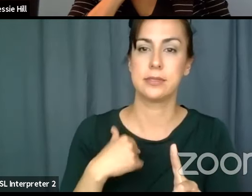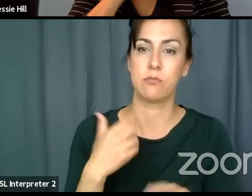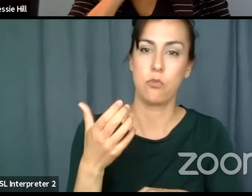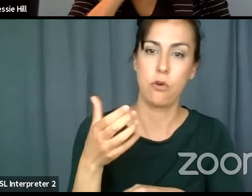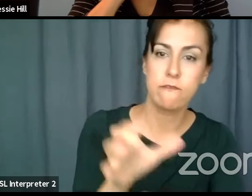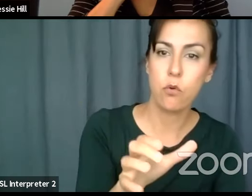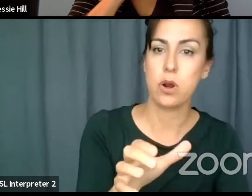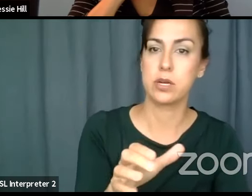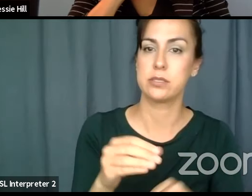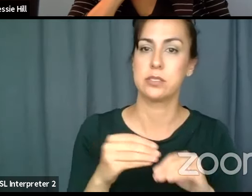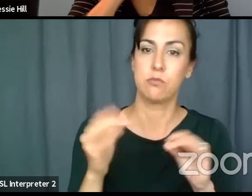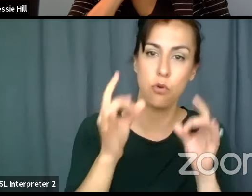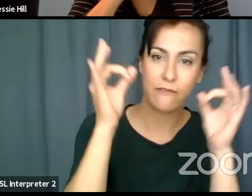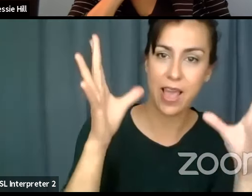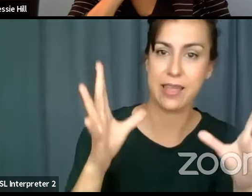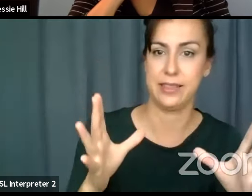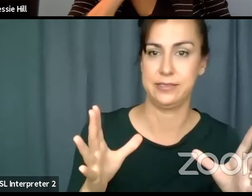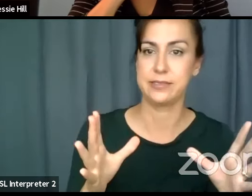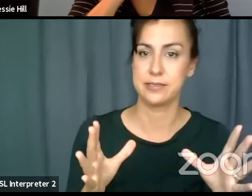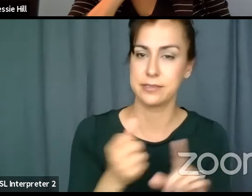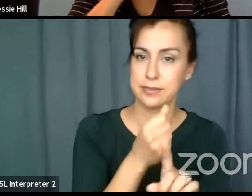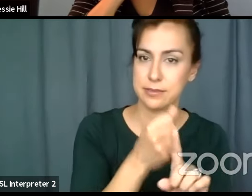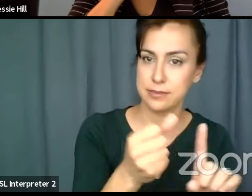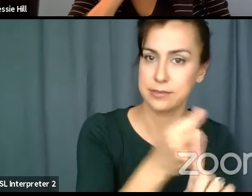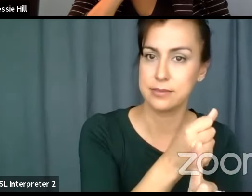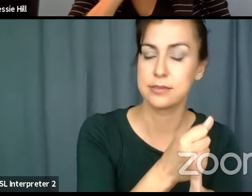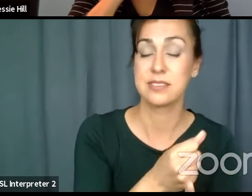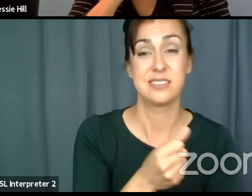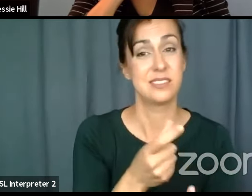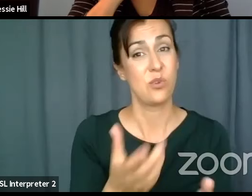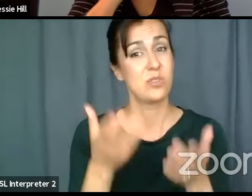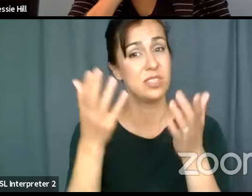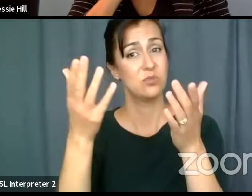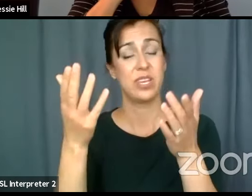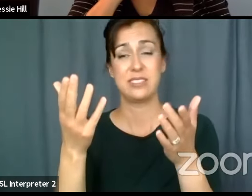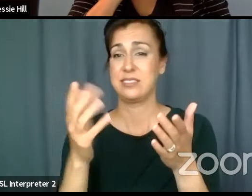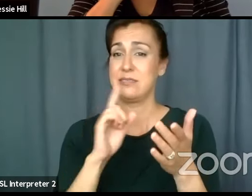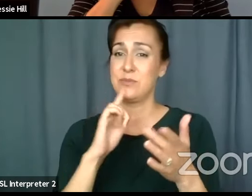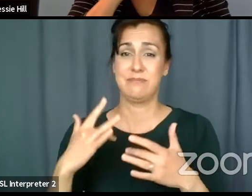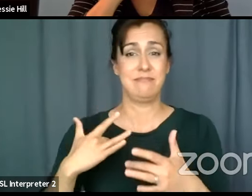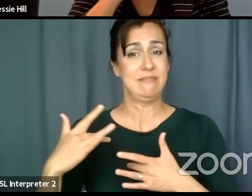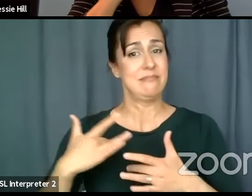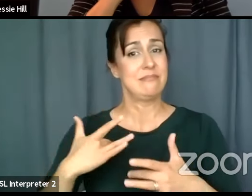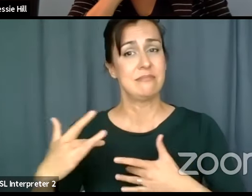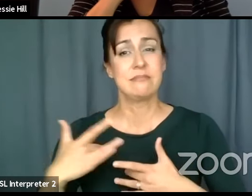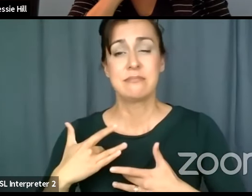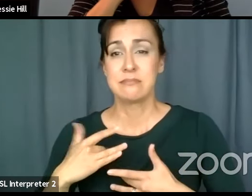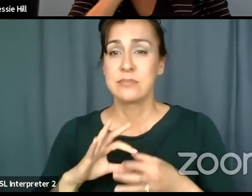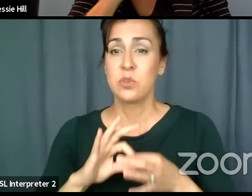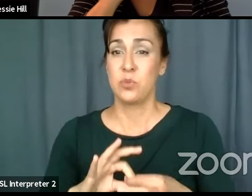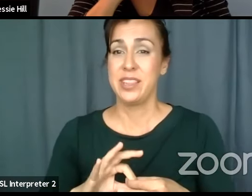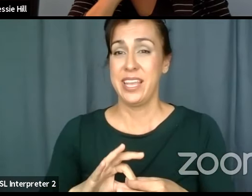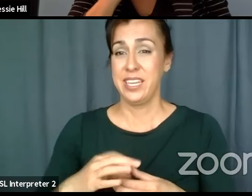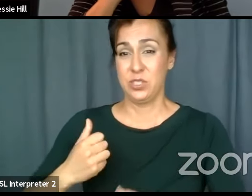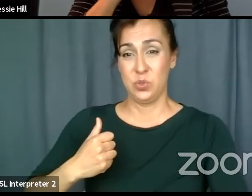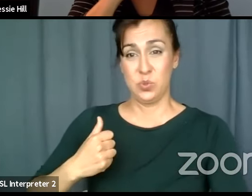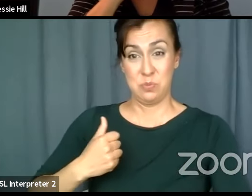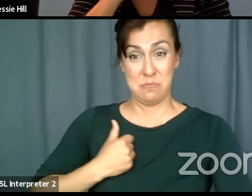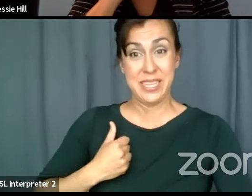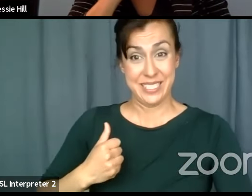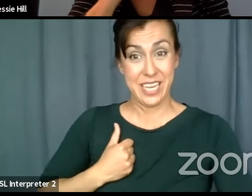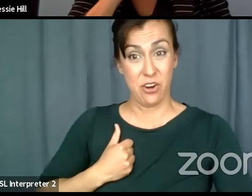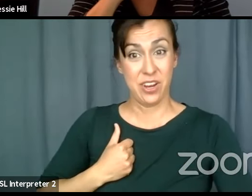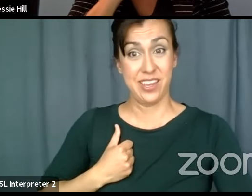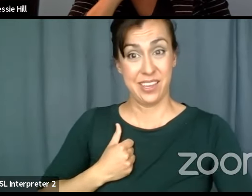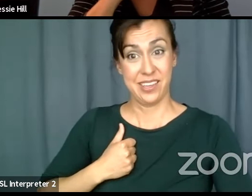so this tells you this raises some really troubling issues, particularly when you talk about militarization,